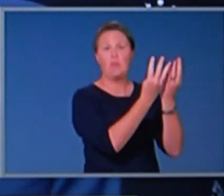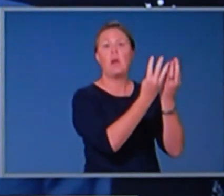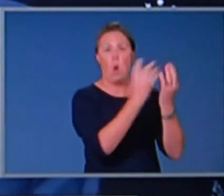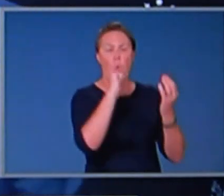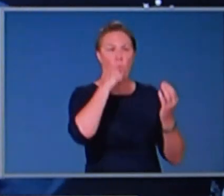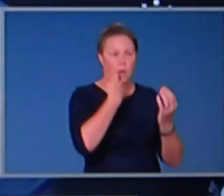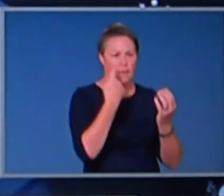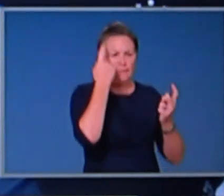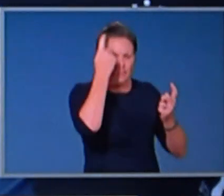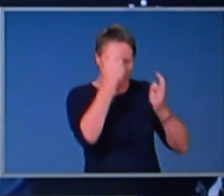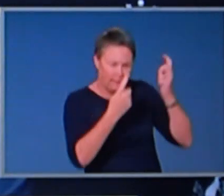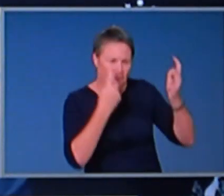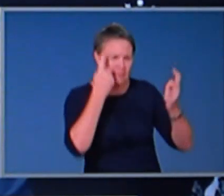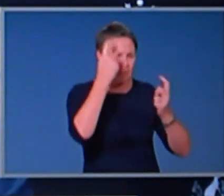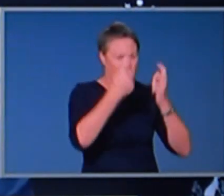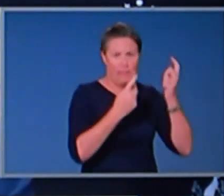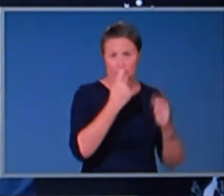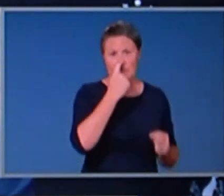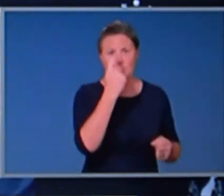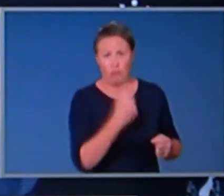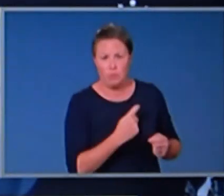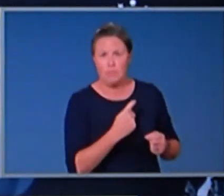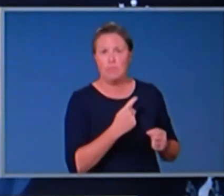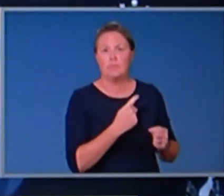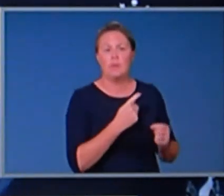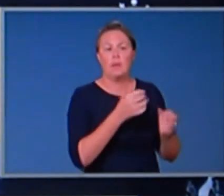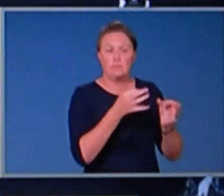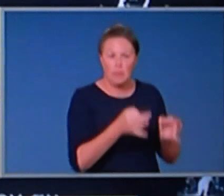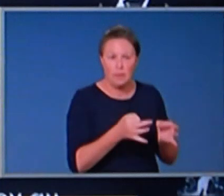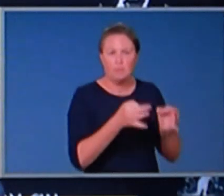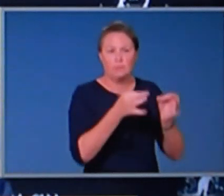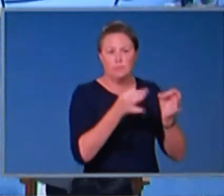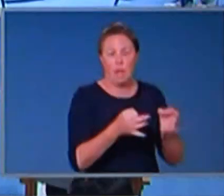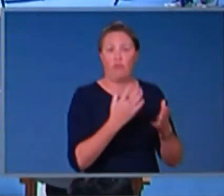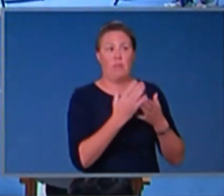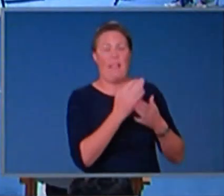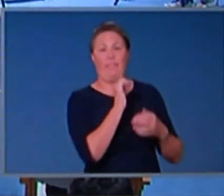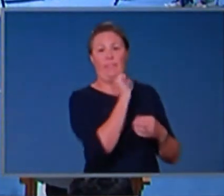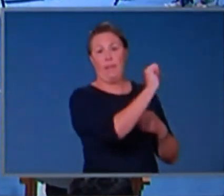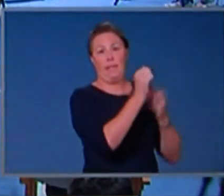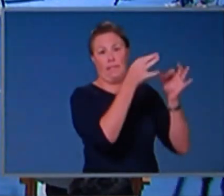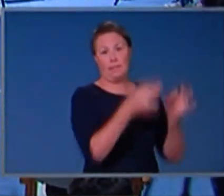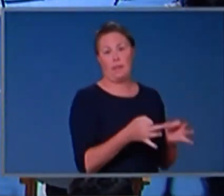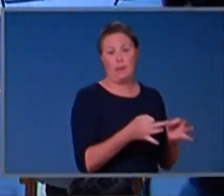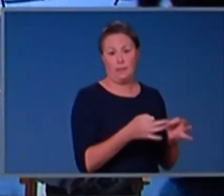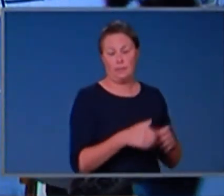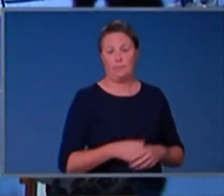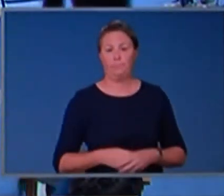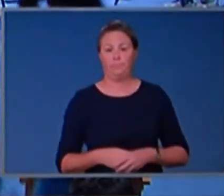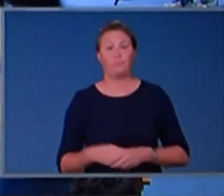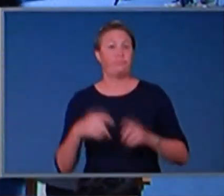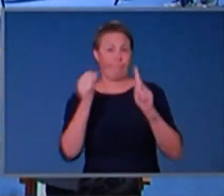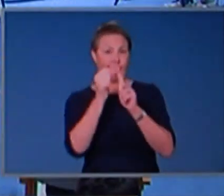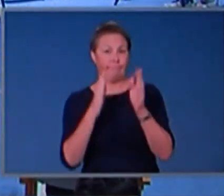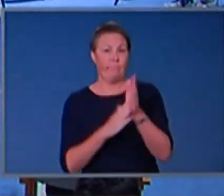talking about, and that they'll be coming to National Cabinet. It'll be their decision. I'd just add to that National